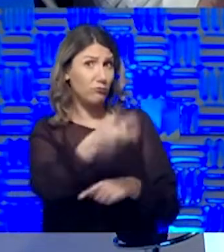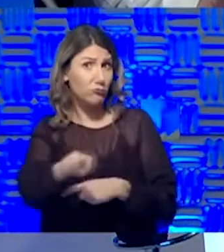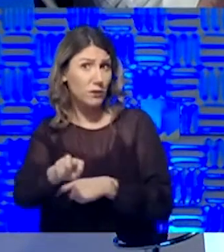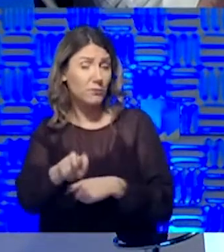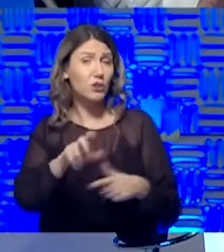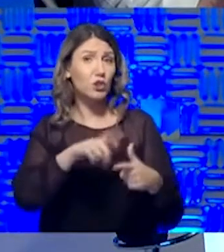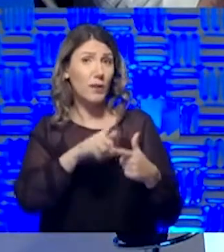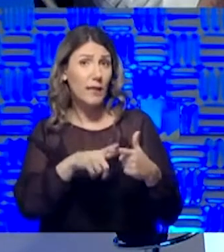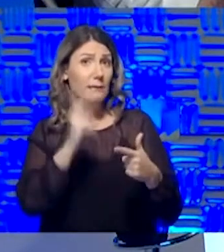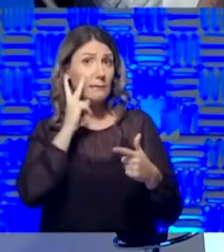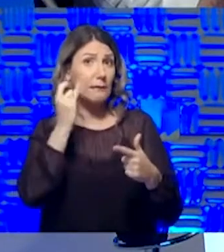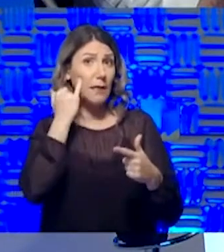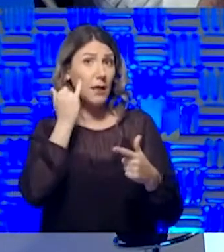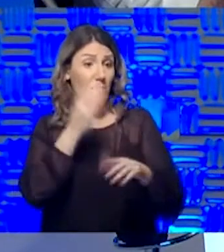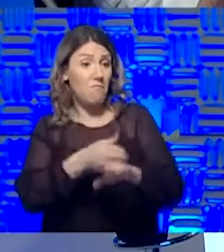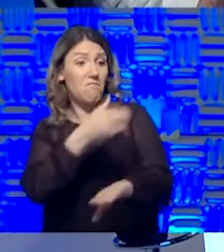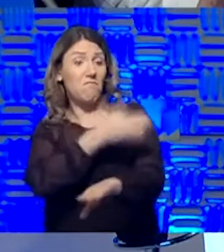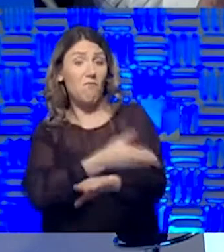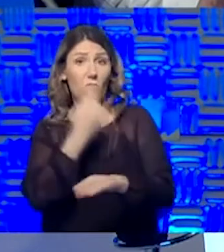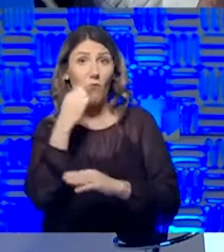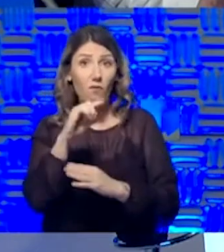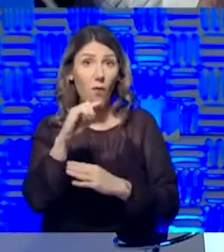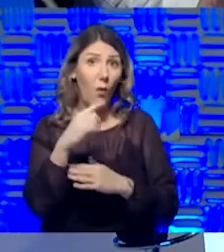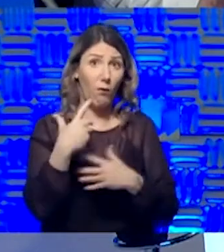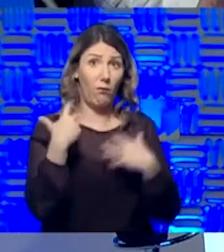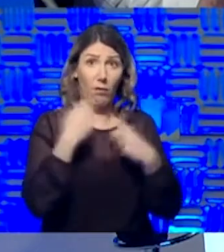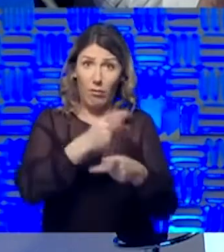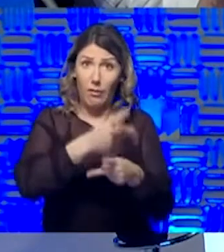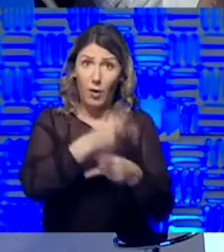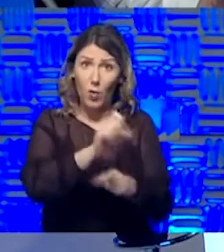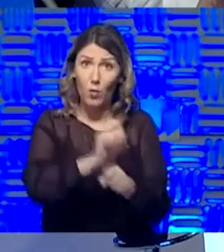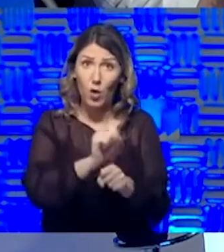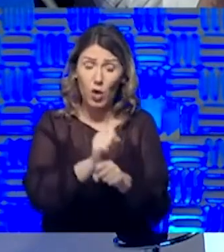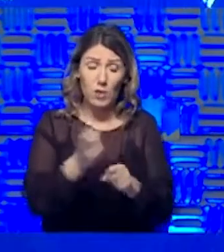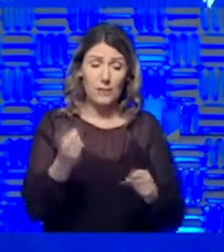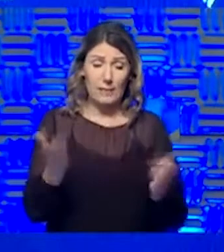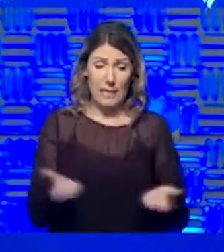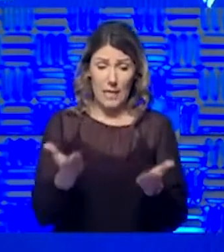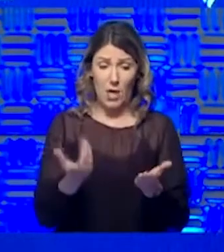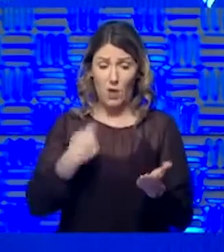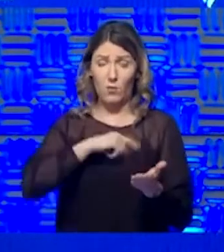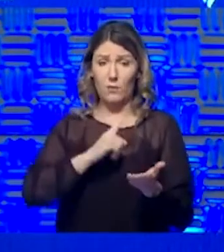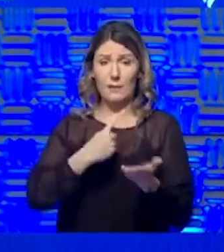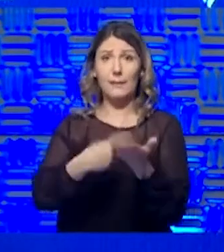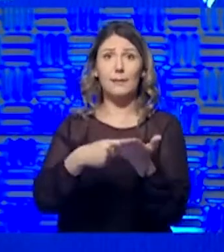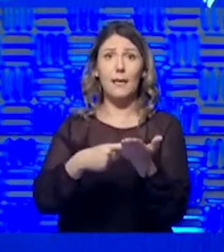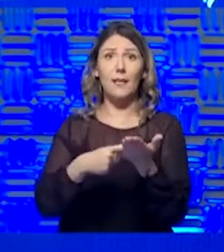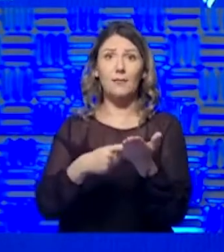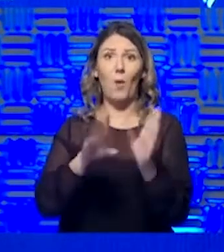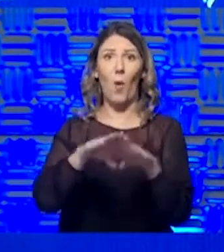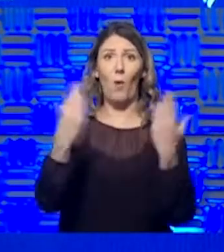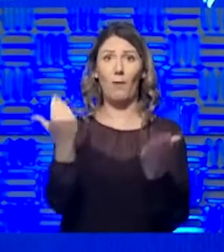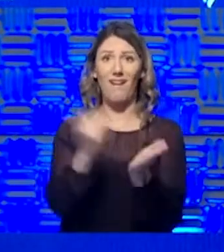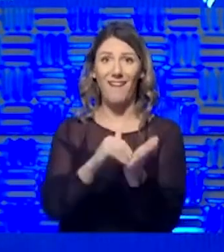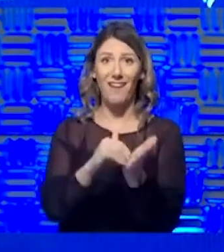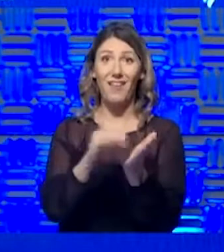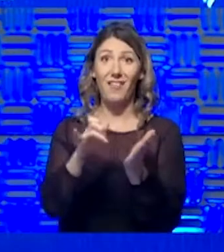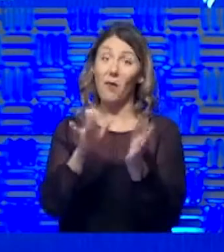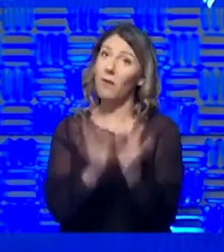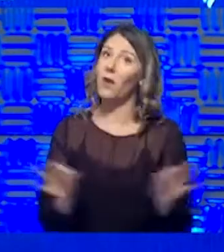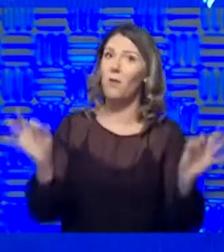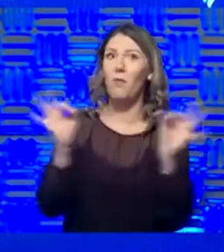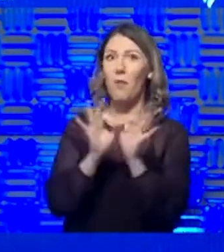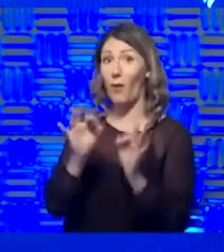it improves the outcome for healthcare workers. And I think as we hear talk about reopening, Dana, that will be especially important because we don't